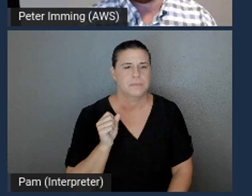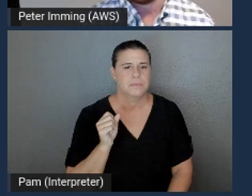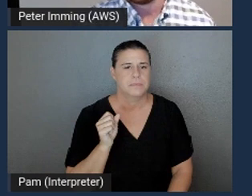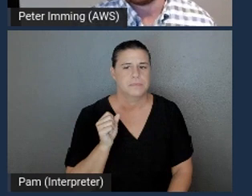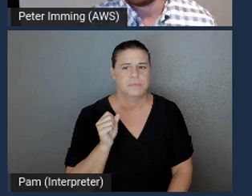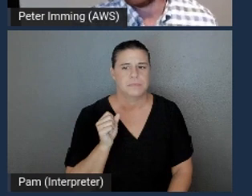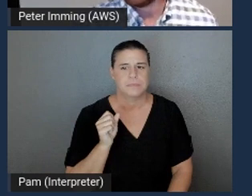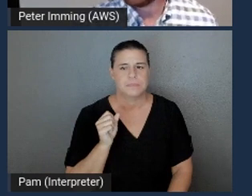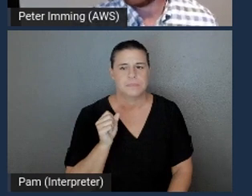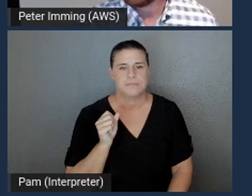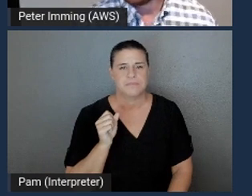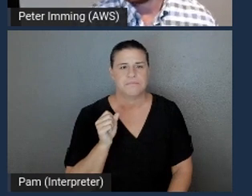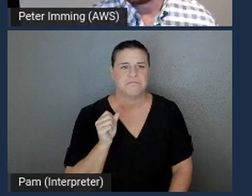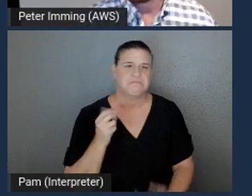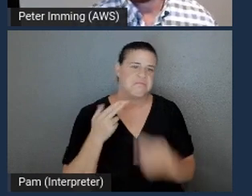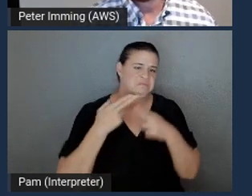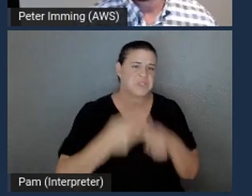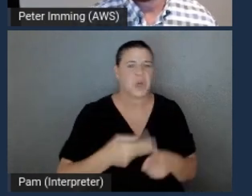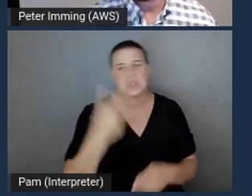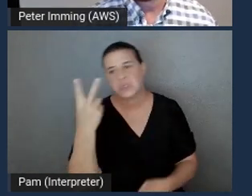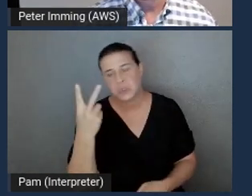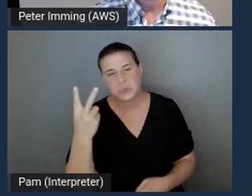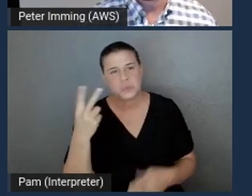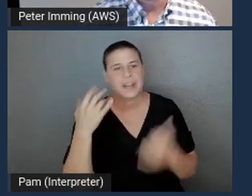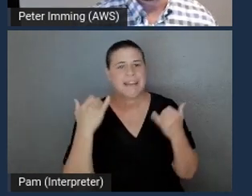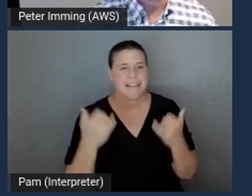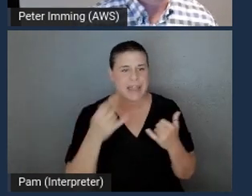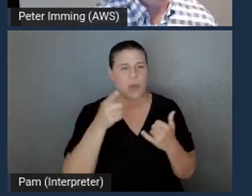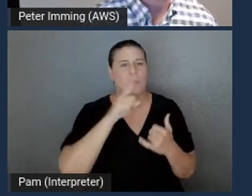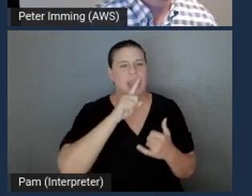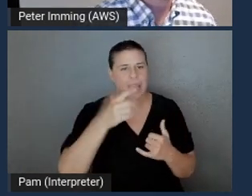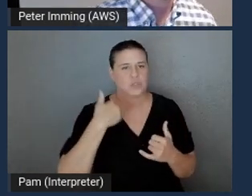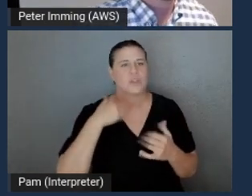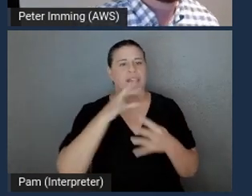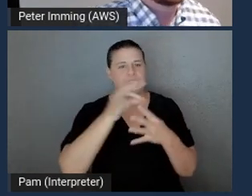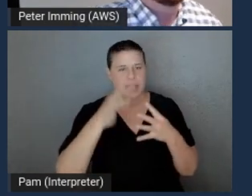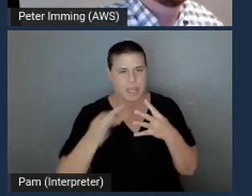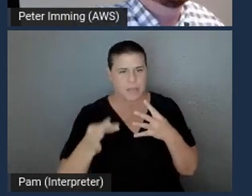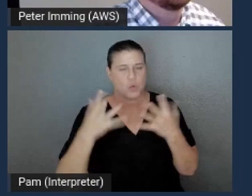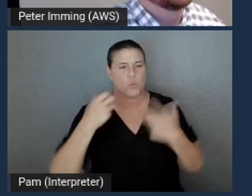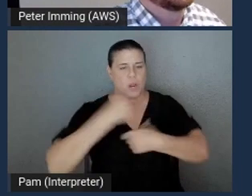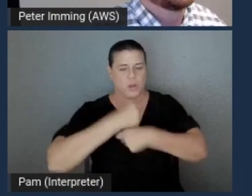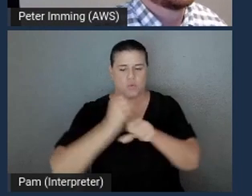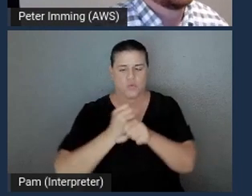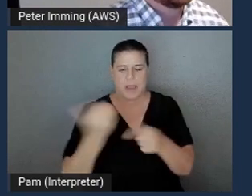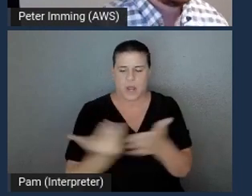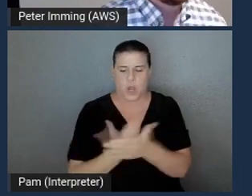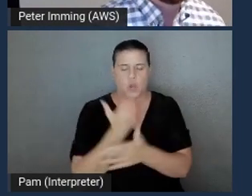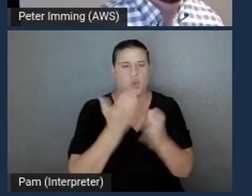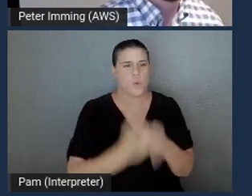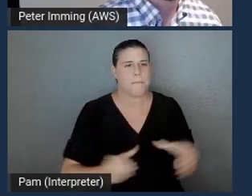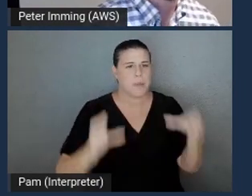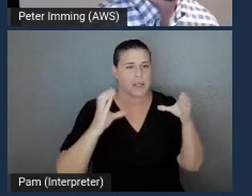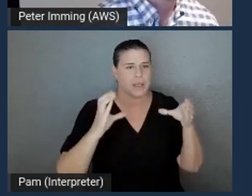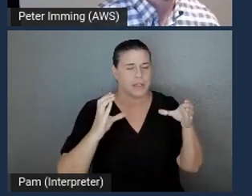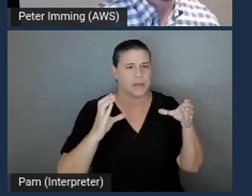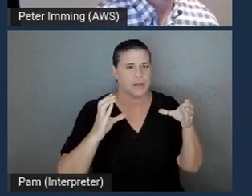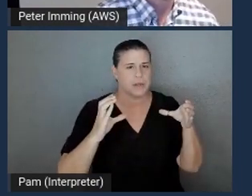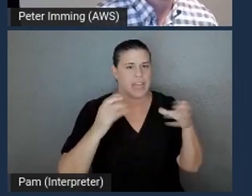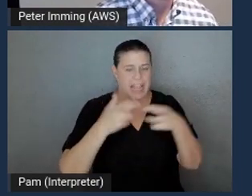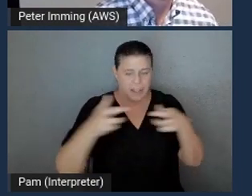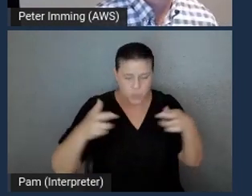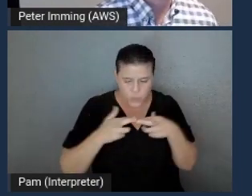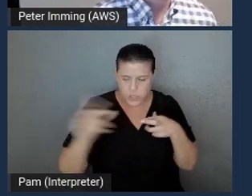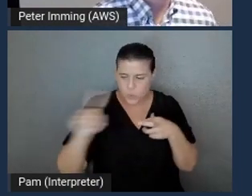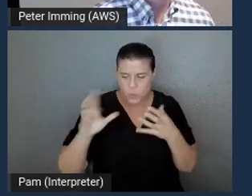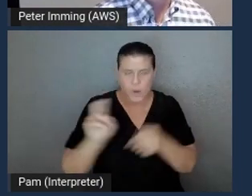We'll call it 2. Now here's where we actually have that option. So if we wanted to create new buckets in the region that we wanted to